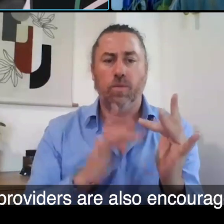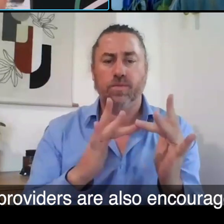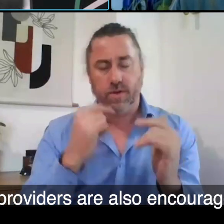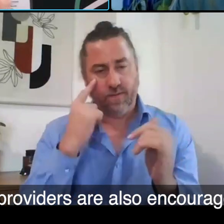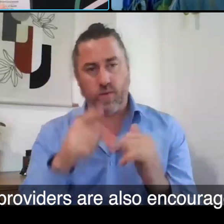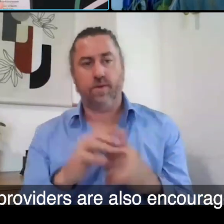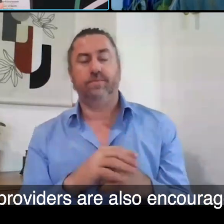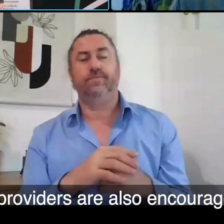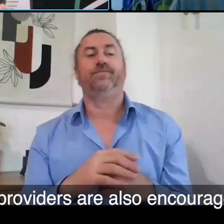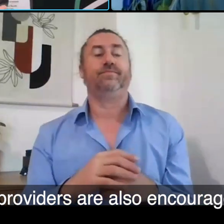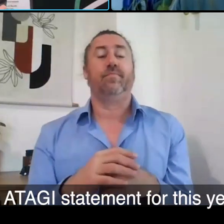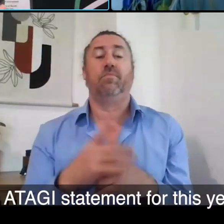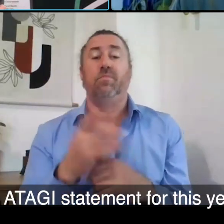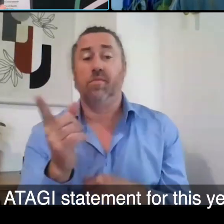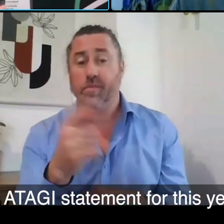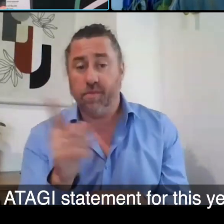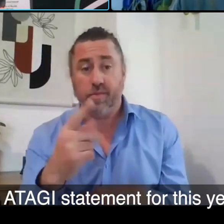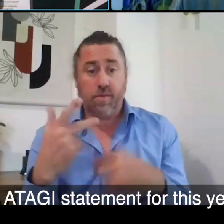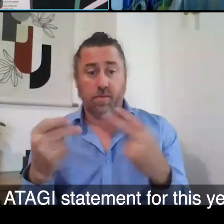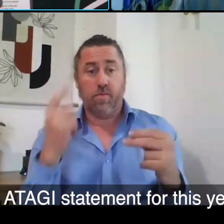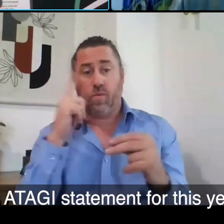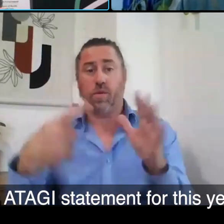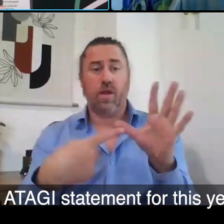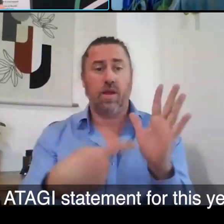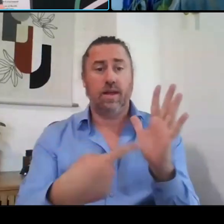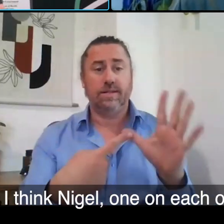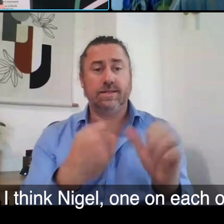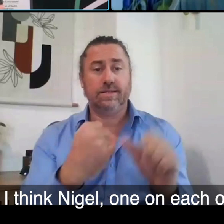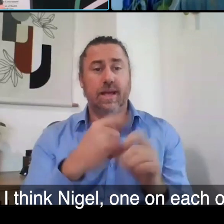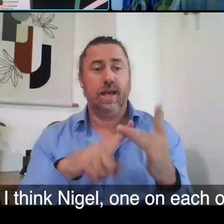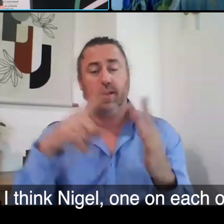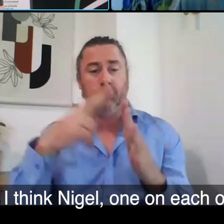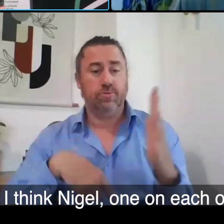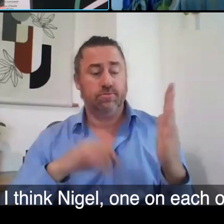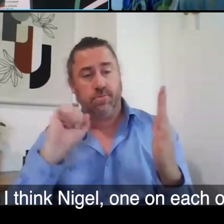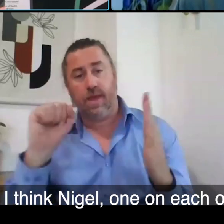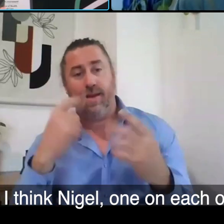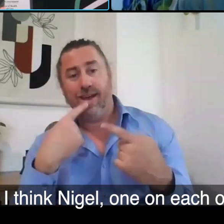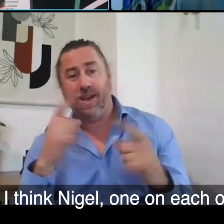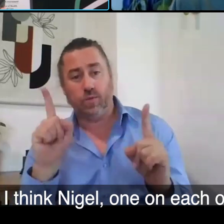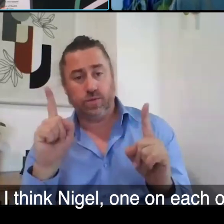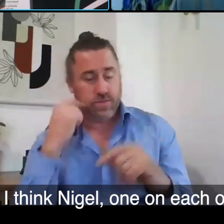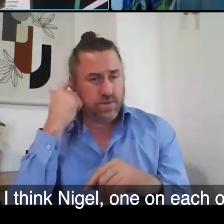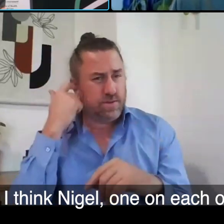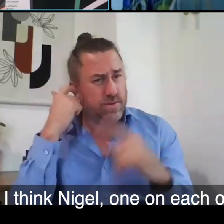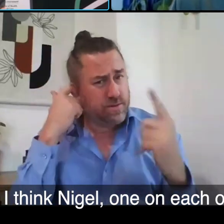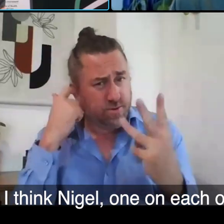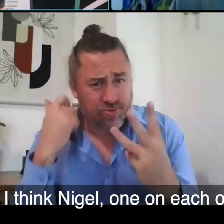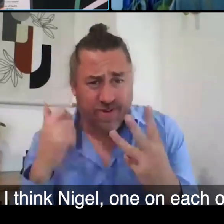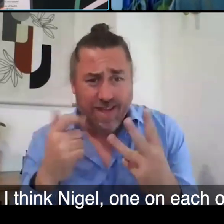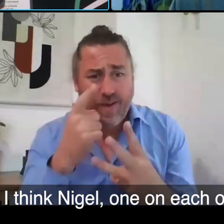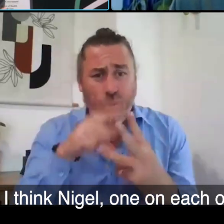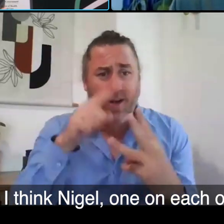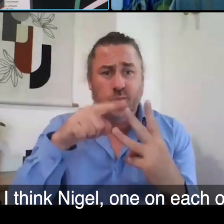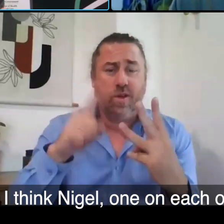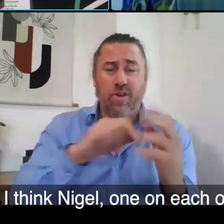Vaccination providers are also encouraged to review the ATAGI statement for this year. And there's three, I think, Nigel, one on each of